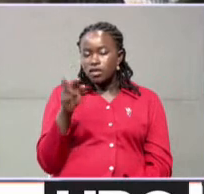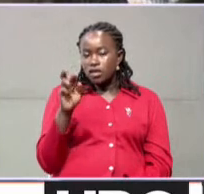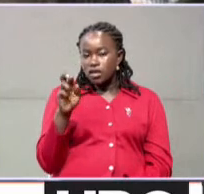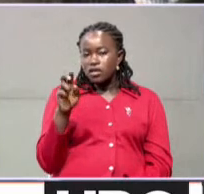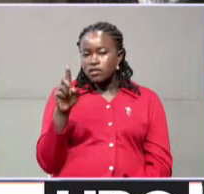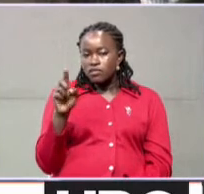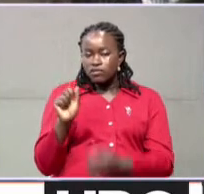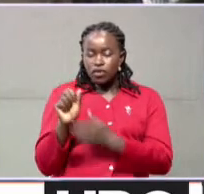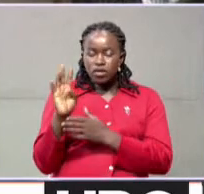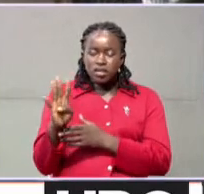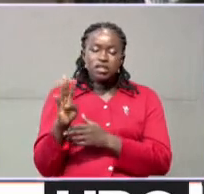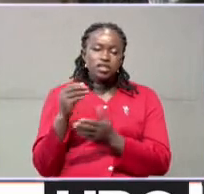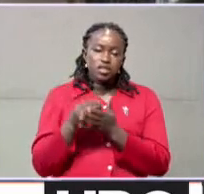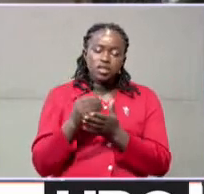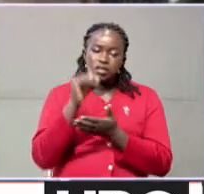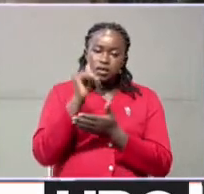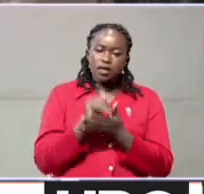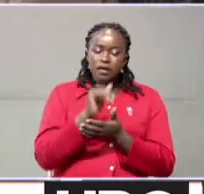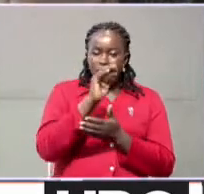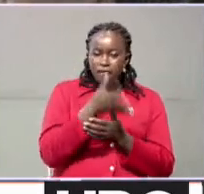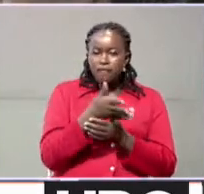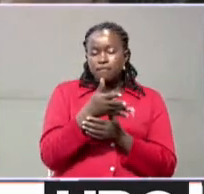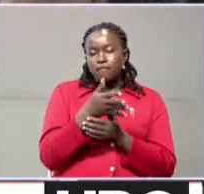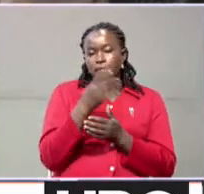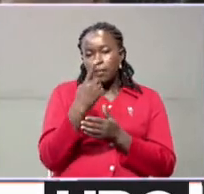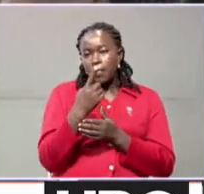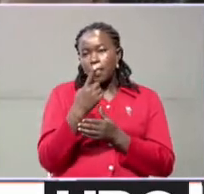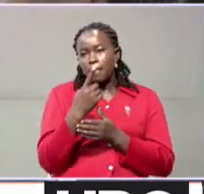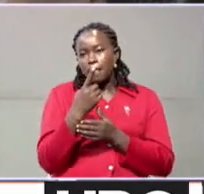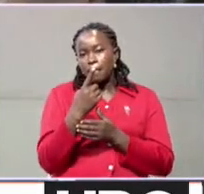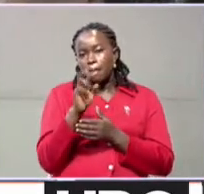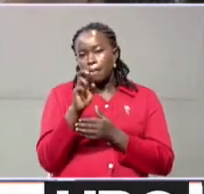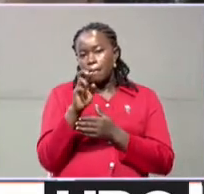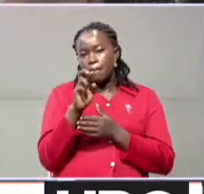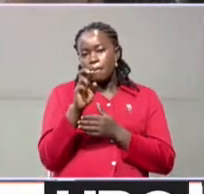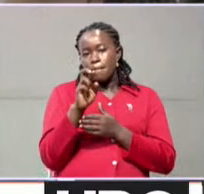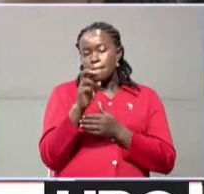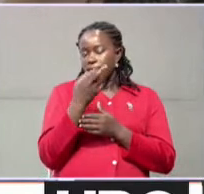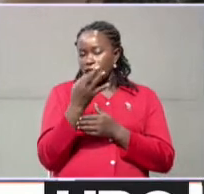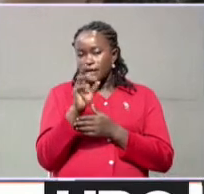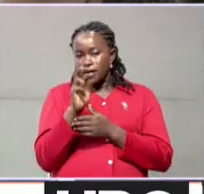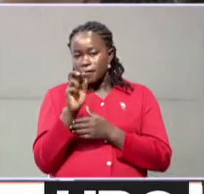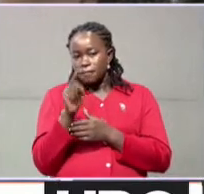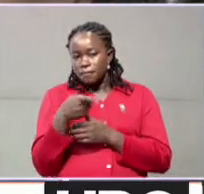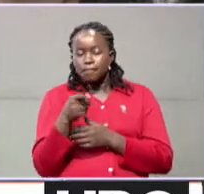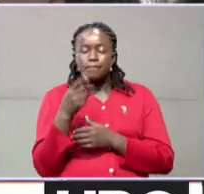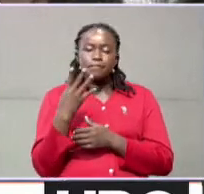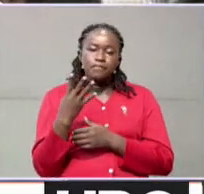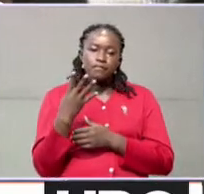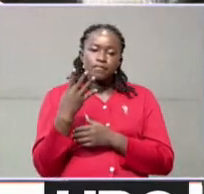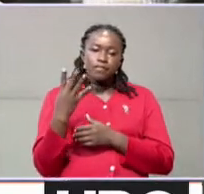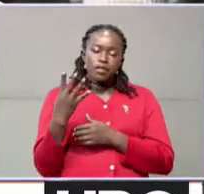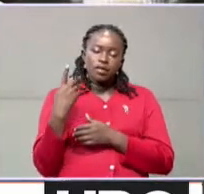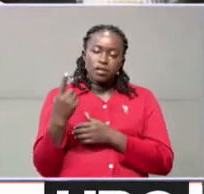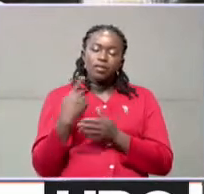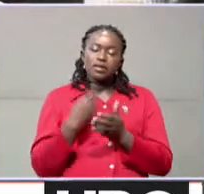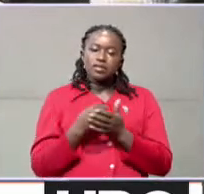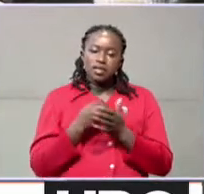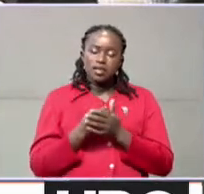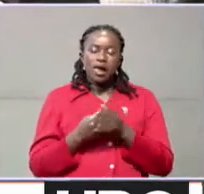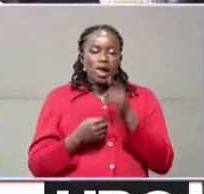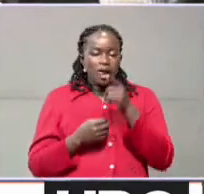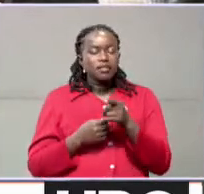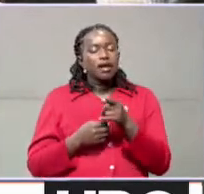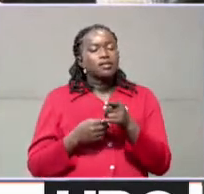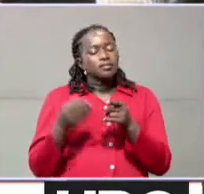fourteen ceilings to five thousand one hundred and thirty eight thousand four hundred and forty one ceilings that was to